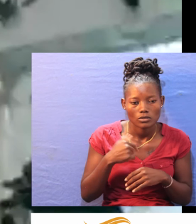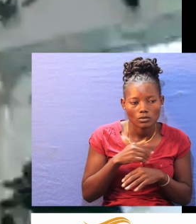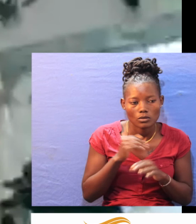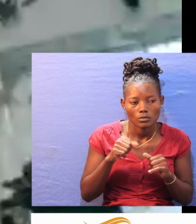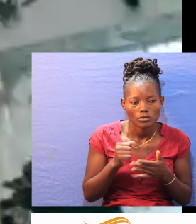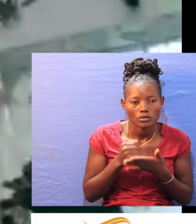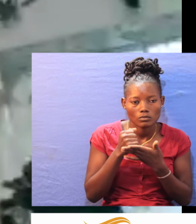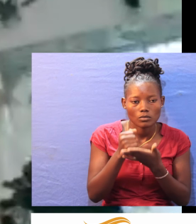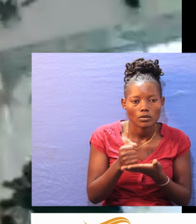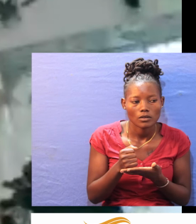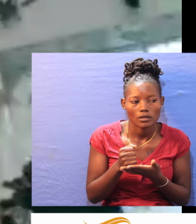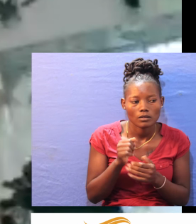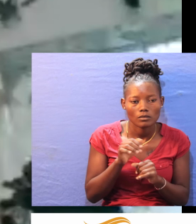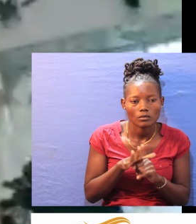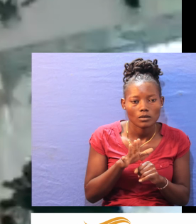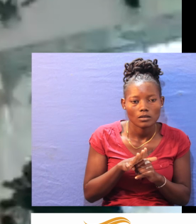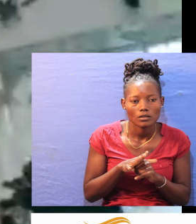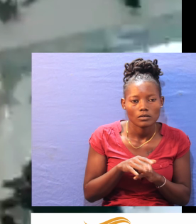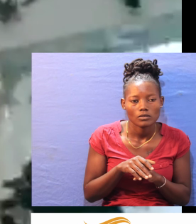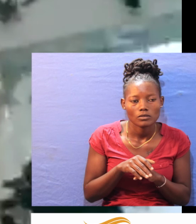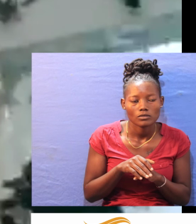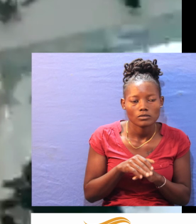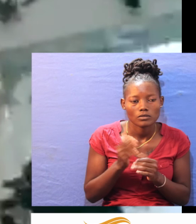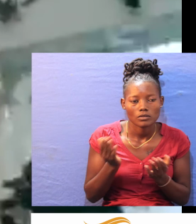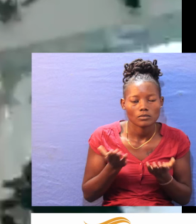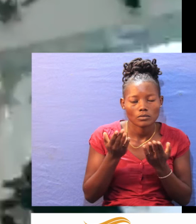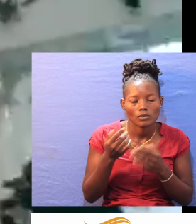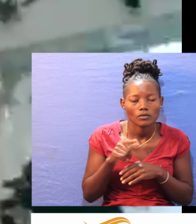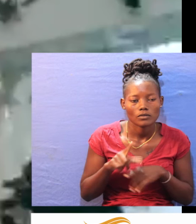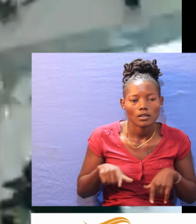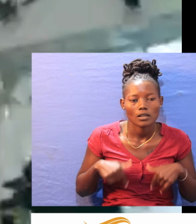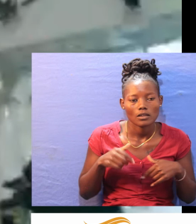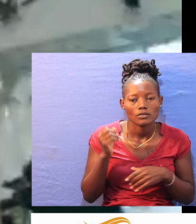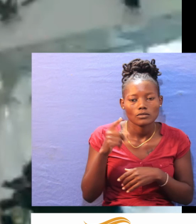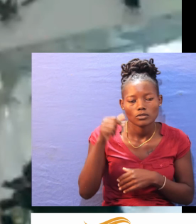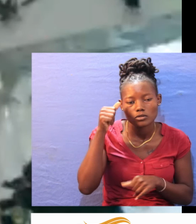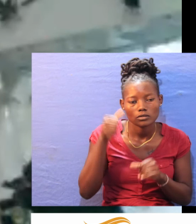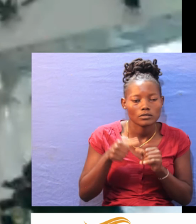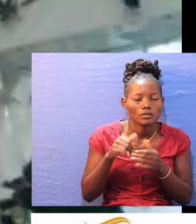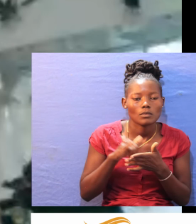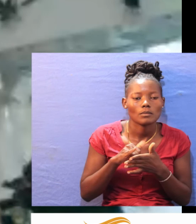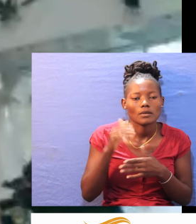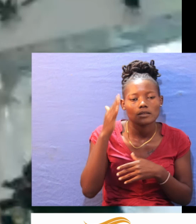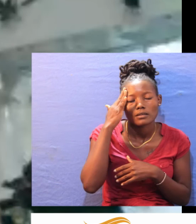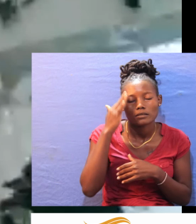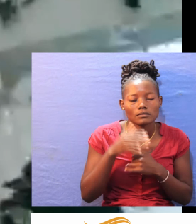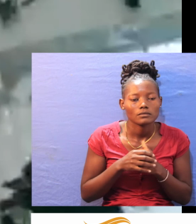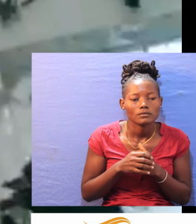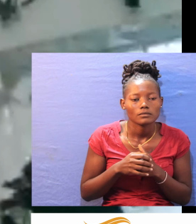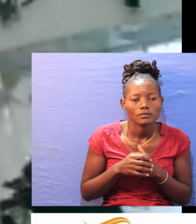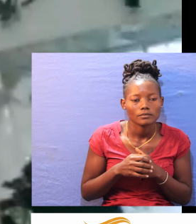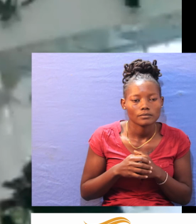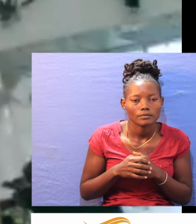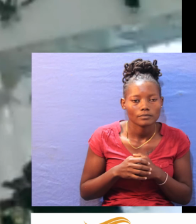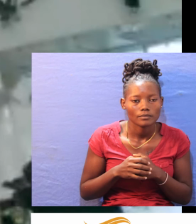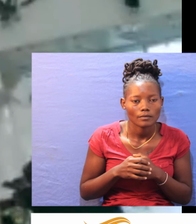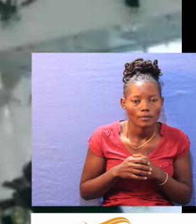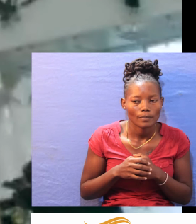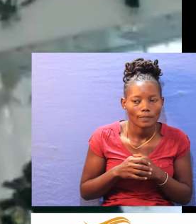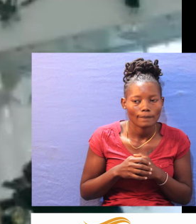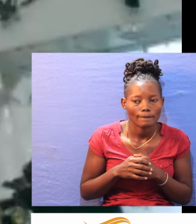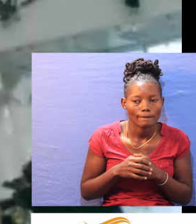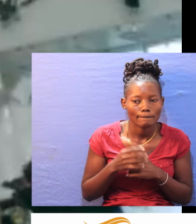that part of their life, but, you know, we need to remember that, um, we